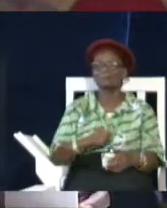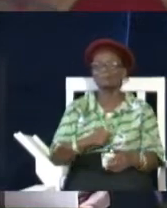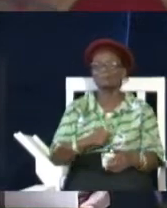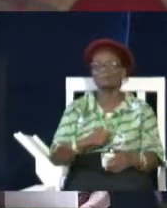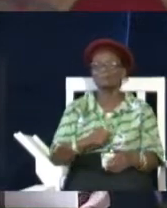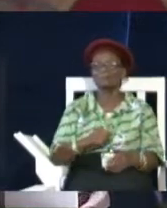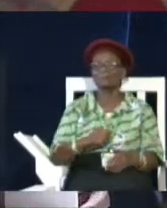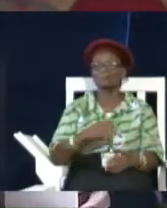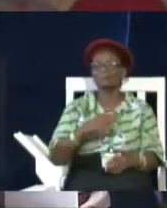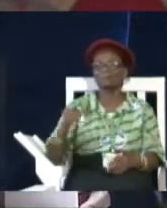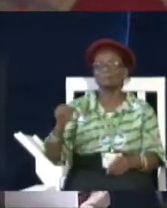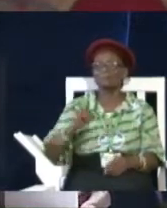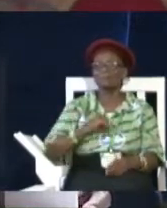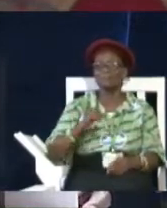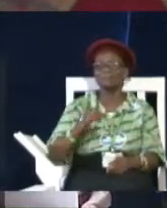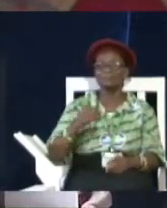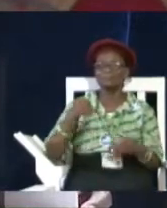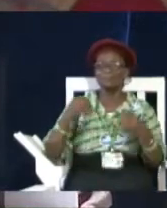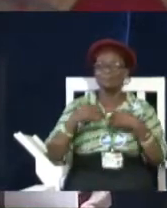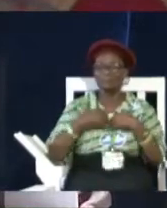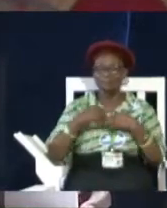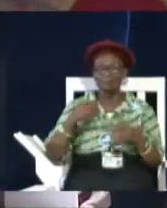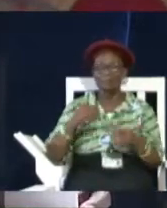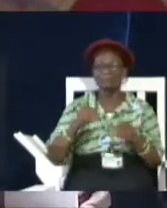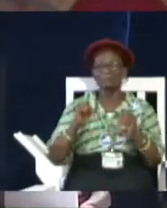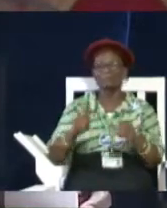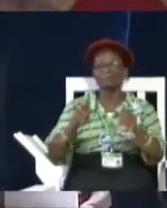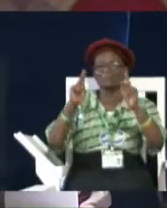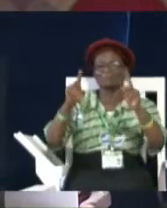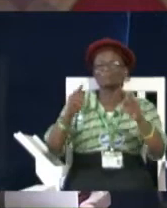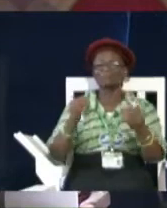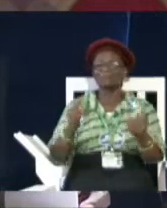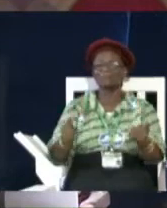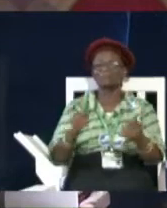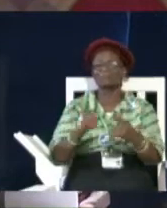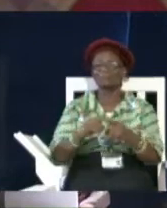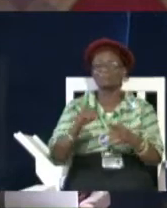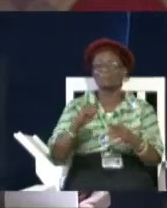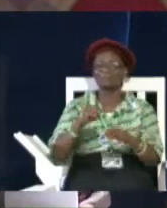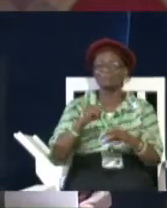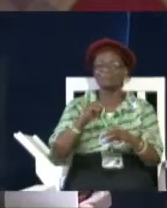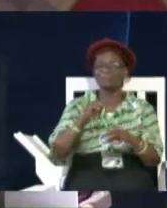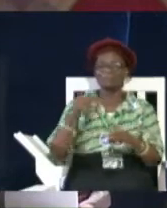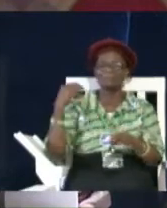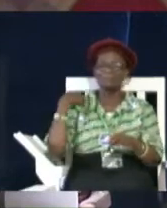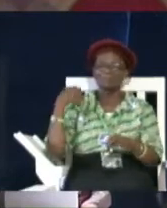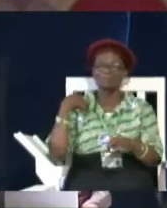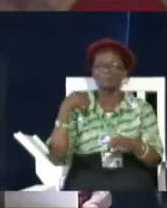And I had an opportunity now to meet Papa Yonggi Cho.